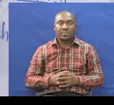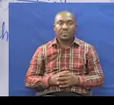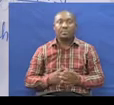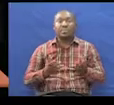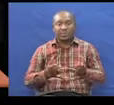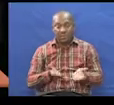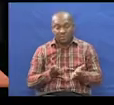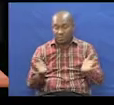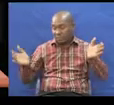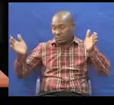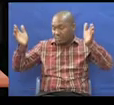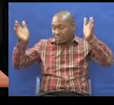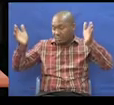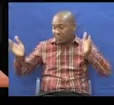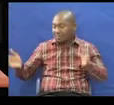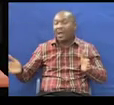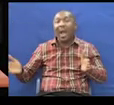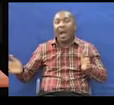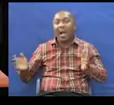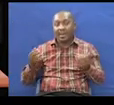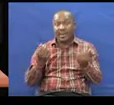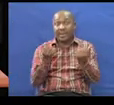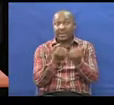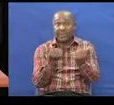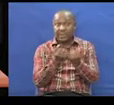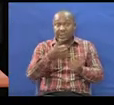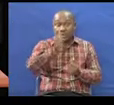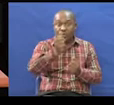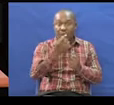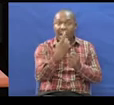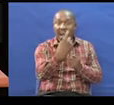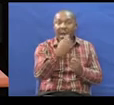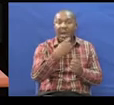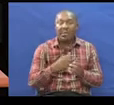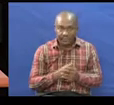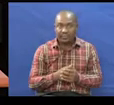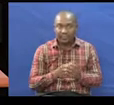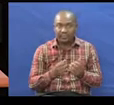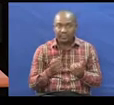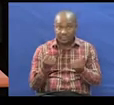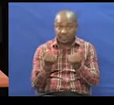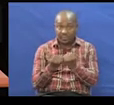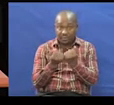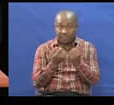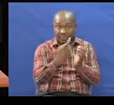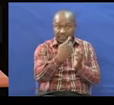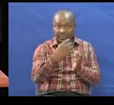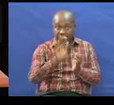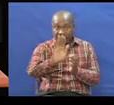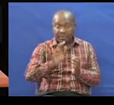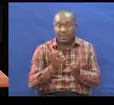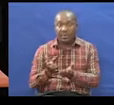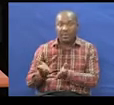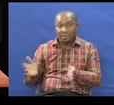So this is how you are supposed to set your diagram. This is how you are supposed to set your diagram. So inside